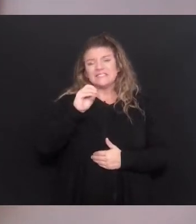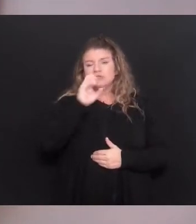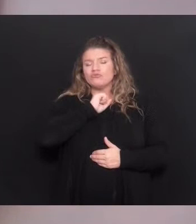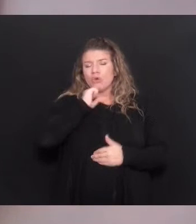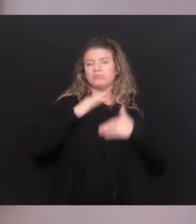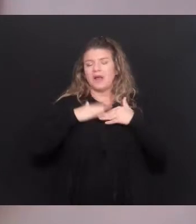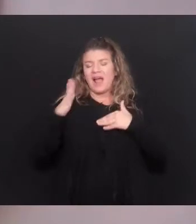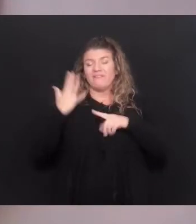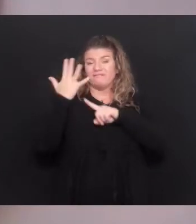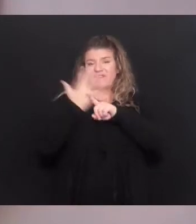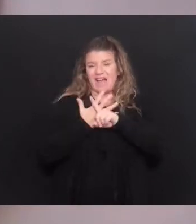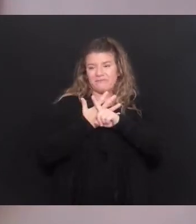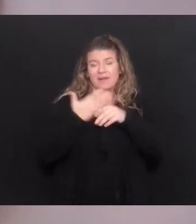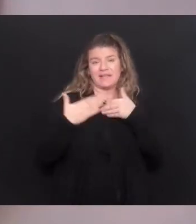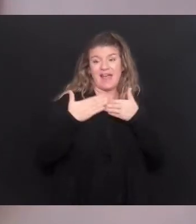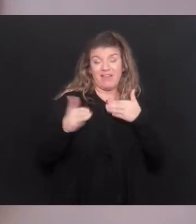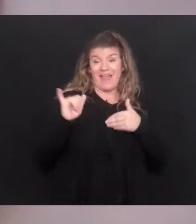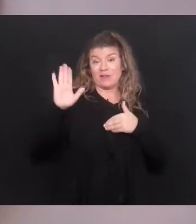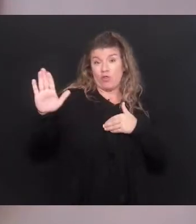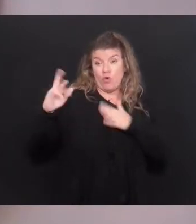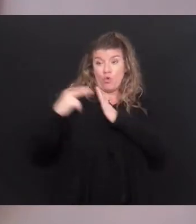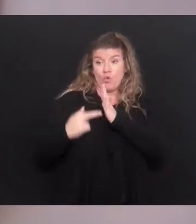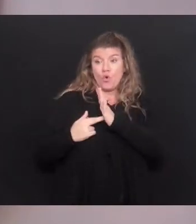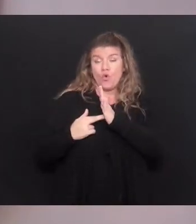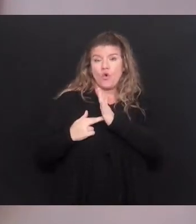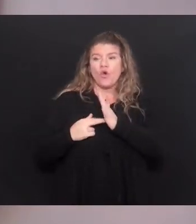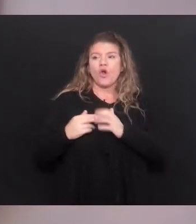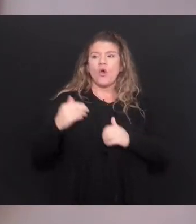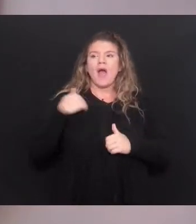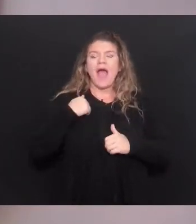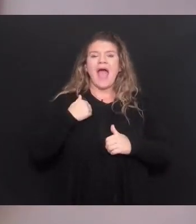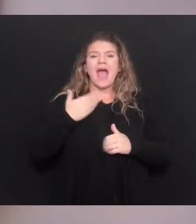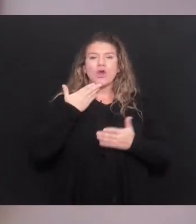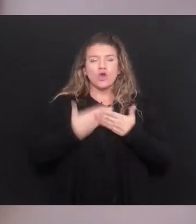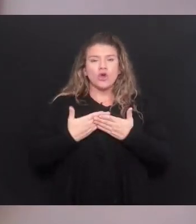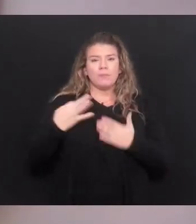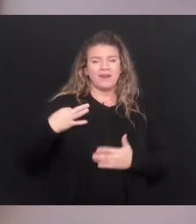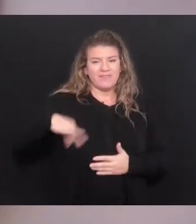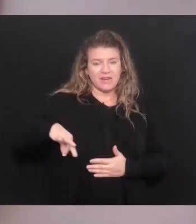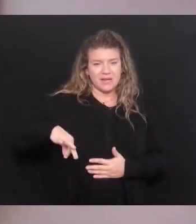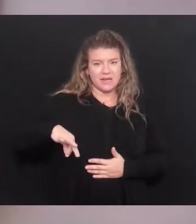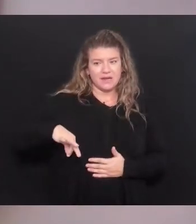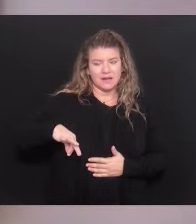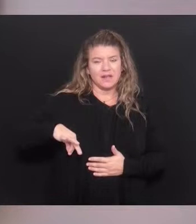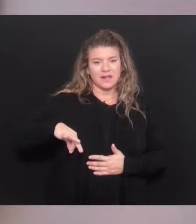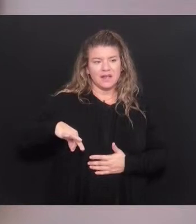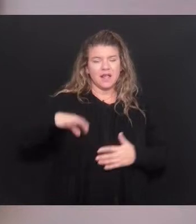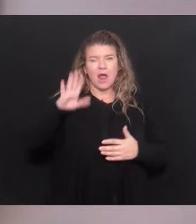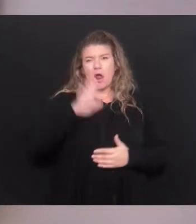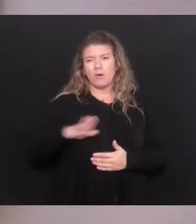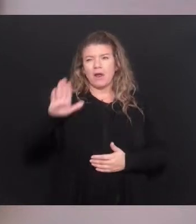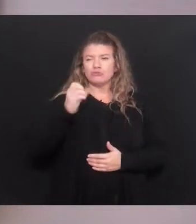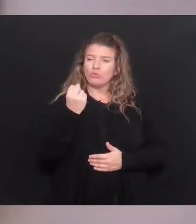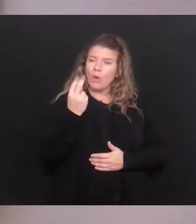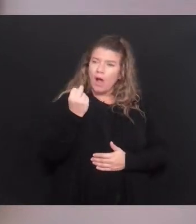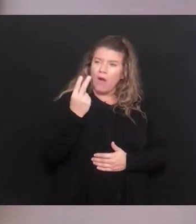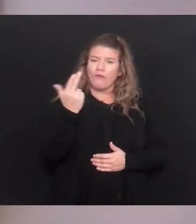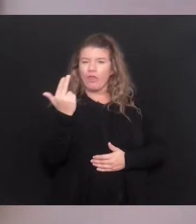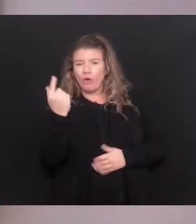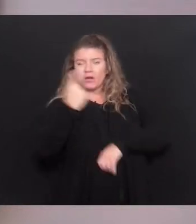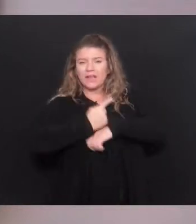vaccine, which was their criteria, who got the booster, had a great benefit within about 12 to 13 days